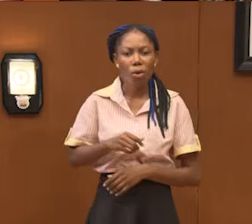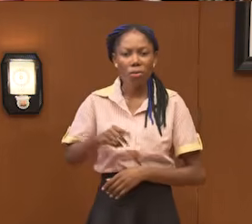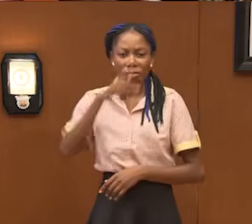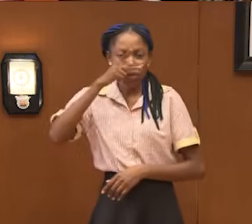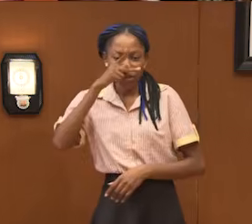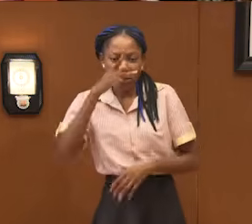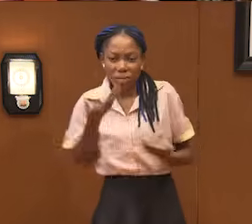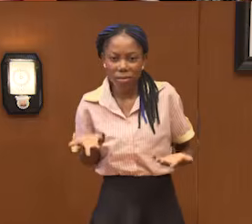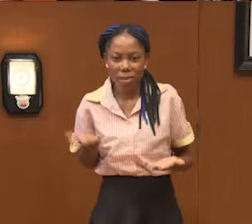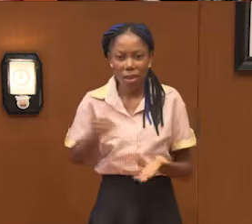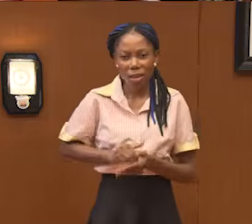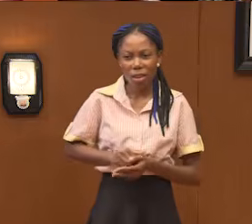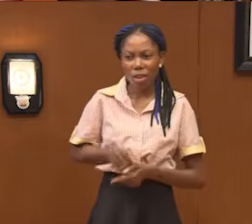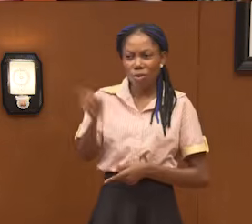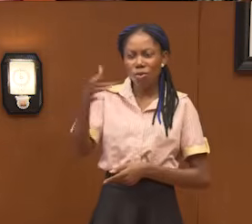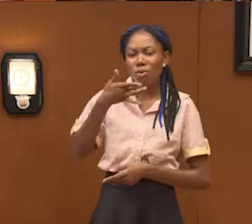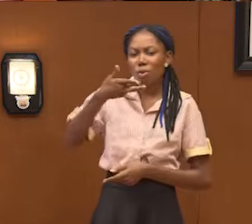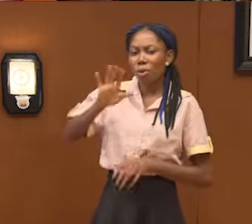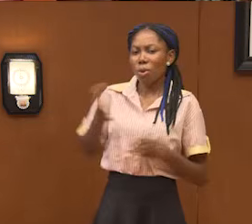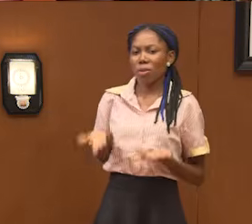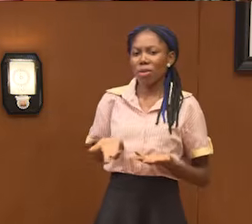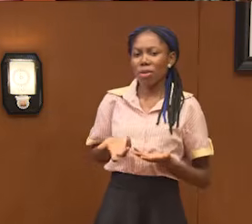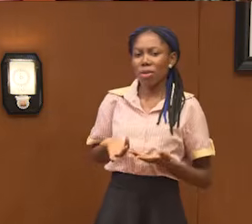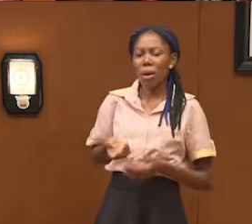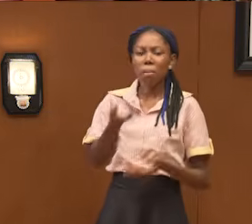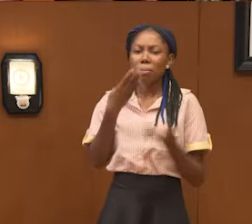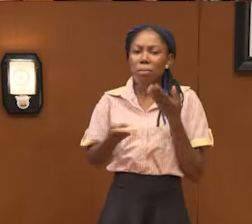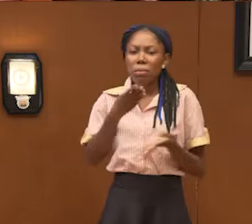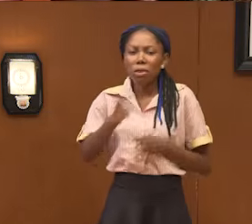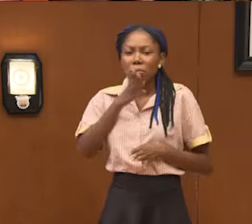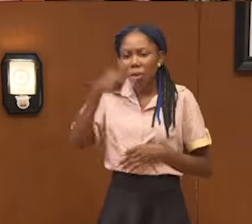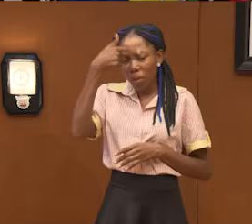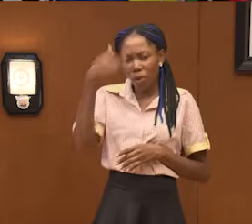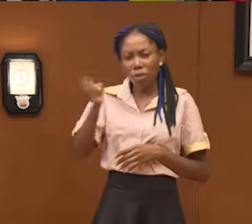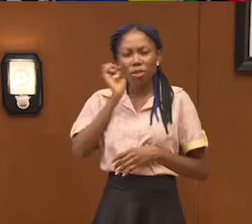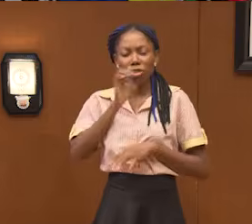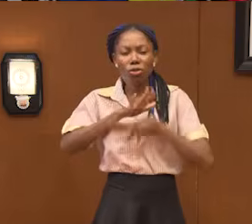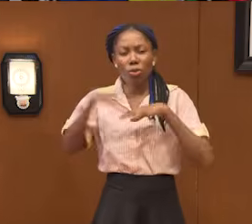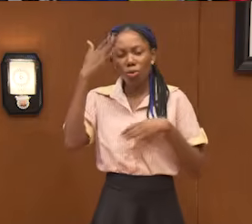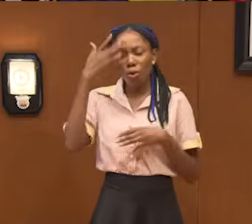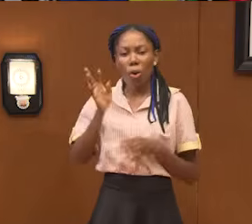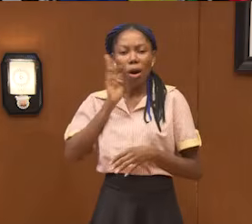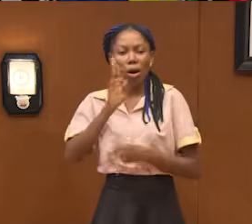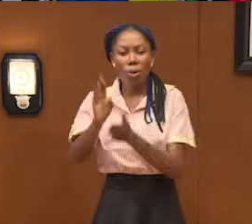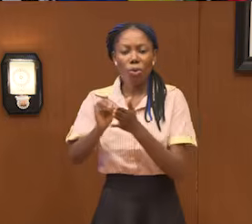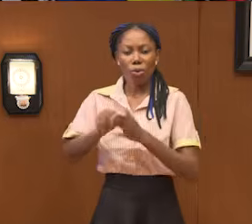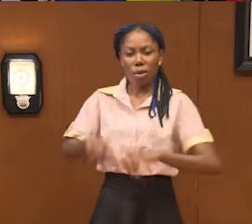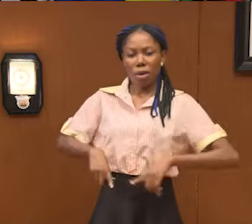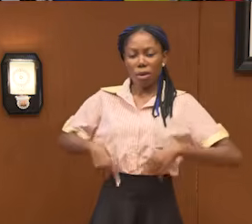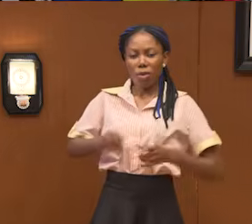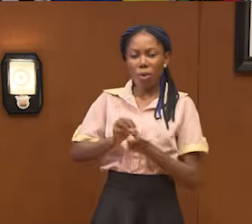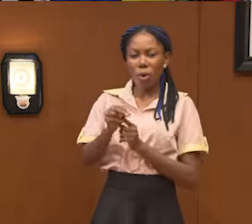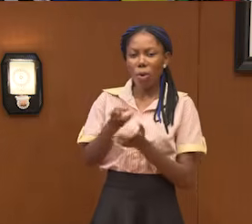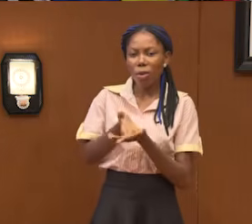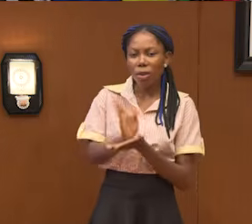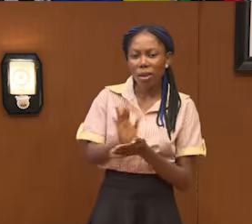You are just lucky. Probably because she doesn't know her rights, or she's so much in love, she's ready to risk her life for her